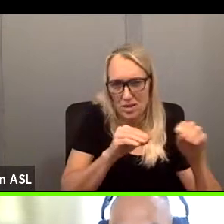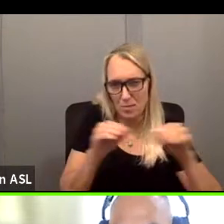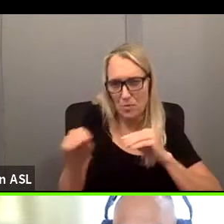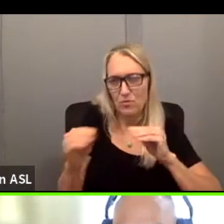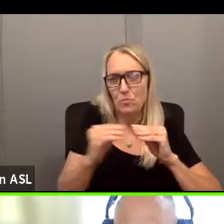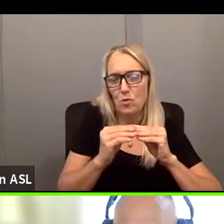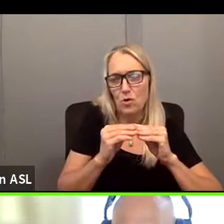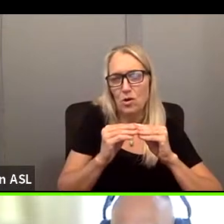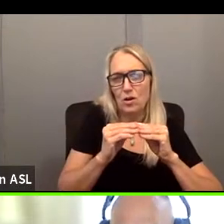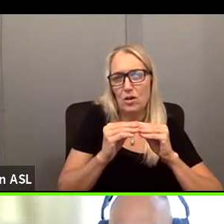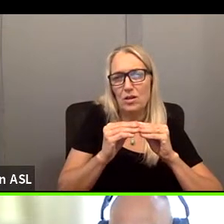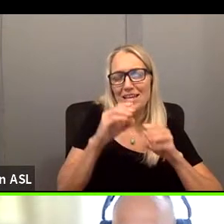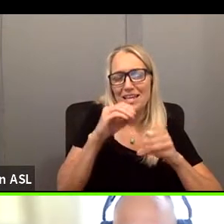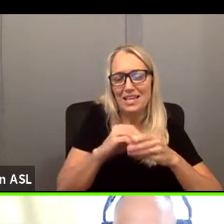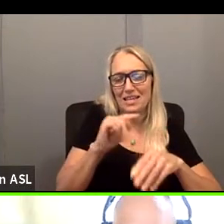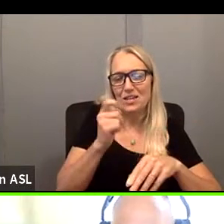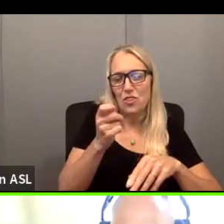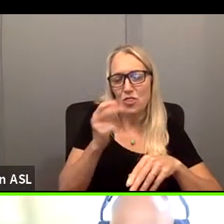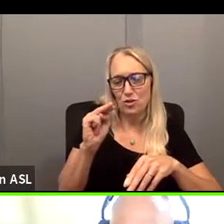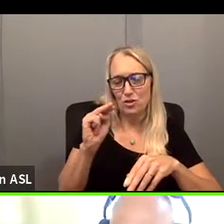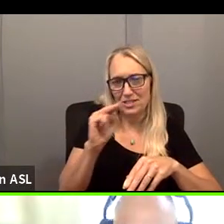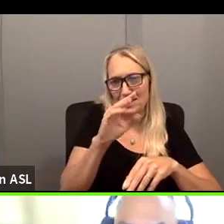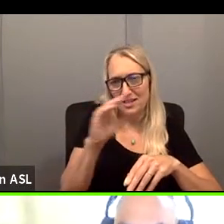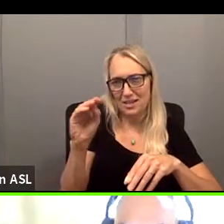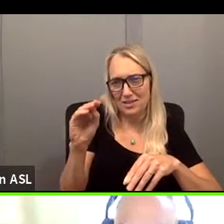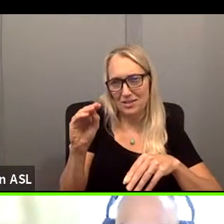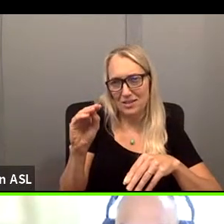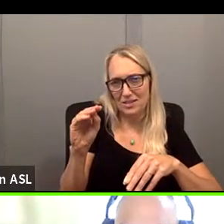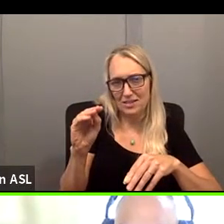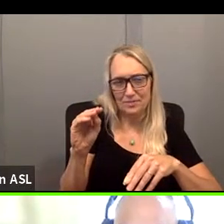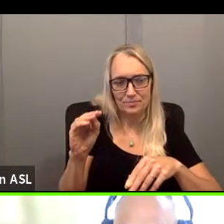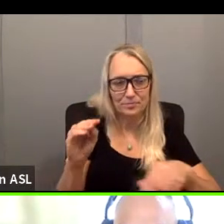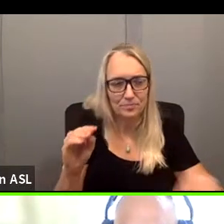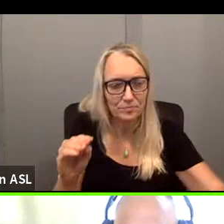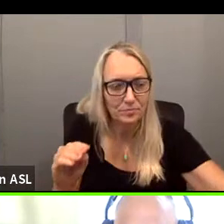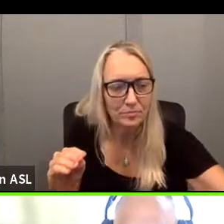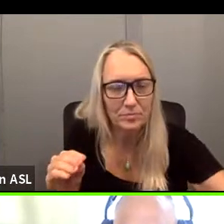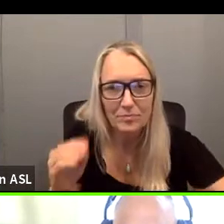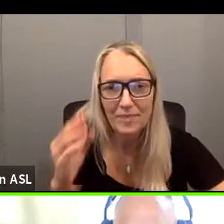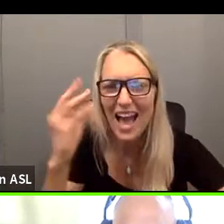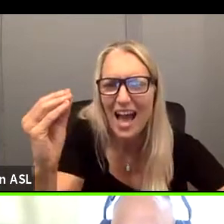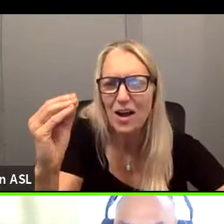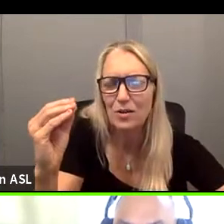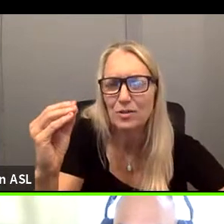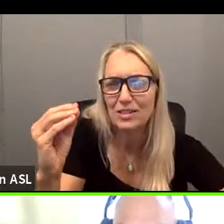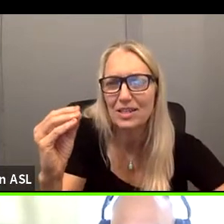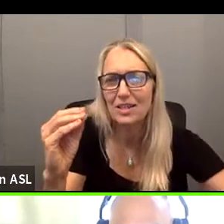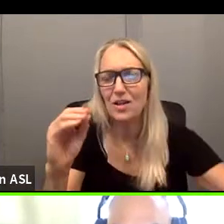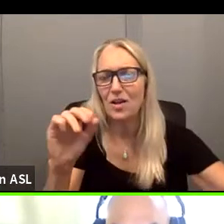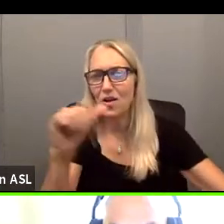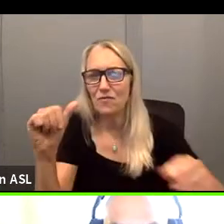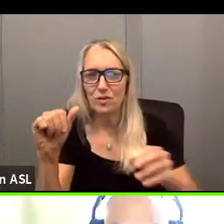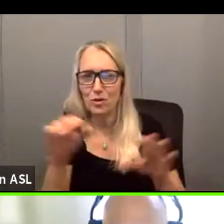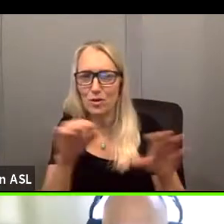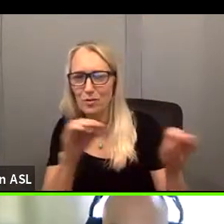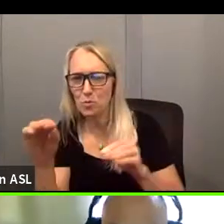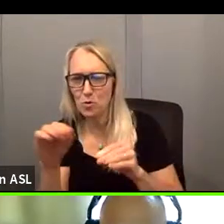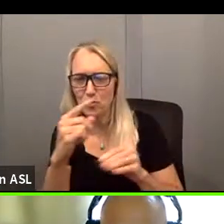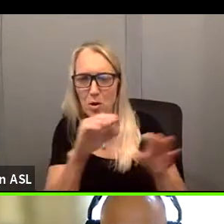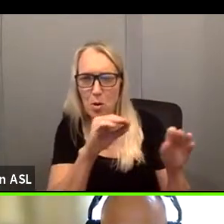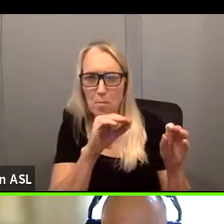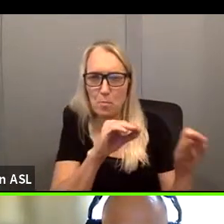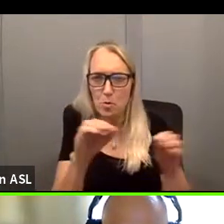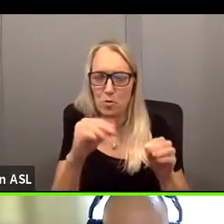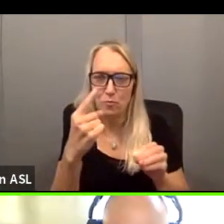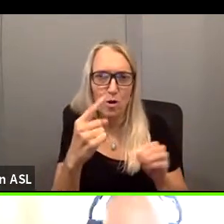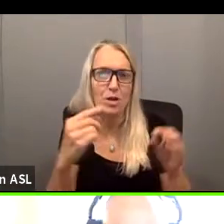of them had more in Thurston County, or both were out of Thurston County. One or the other. You know, we need more